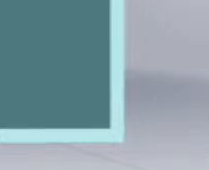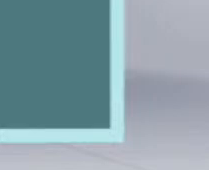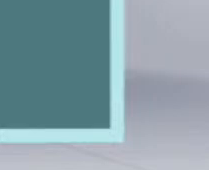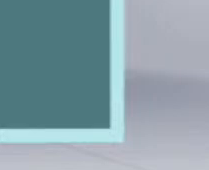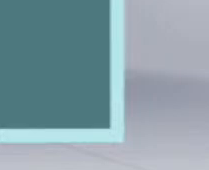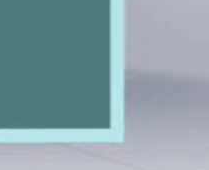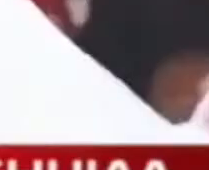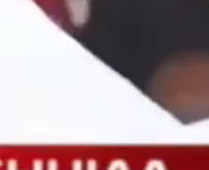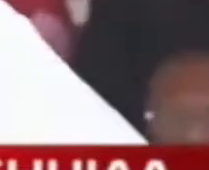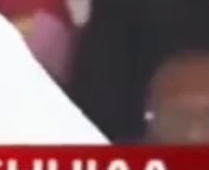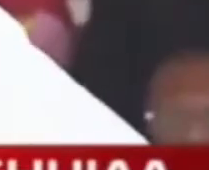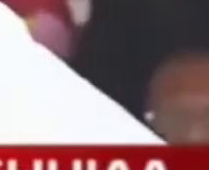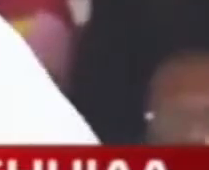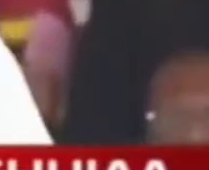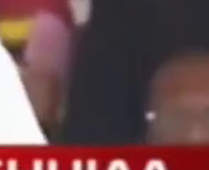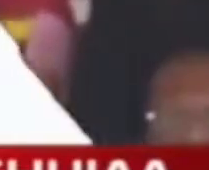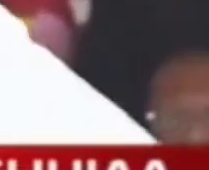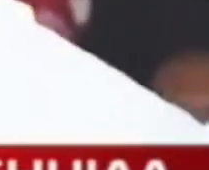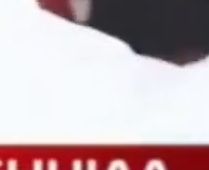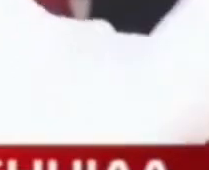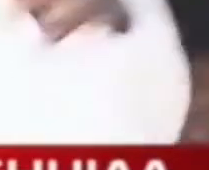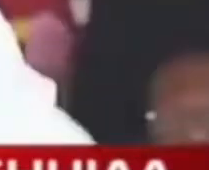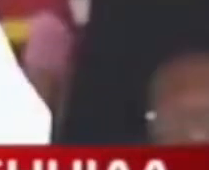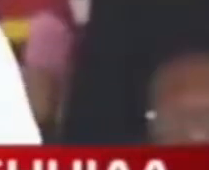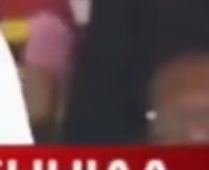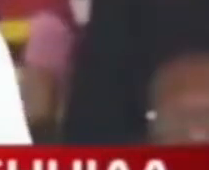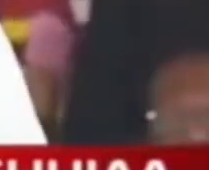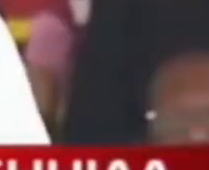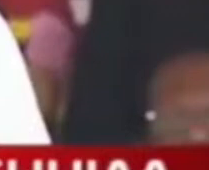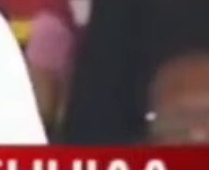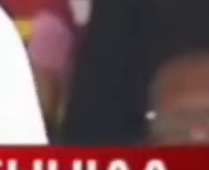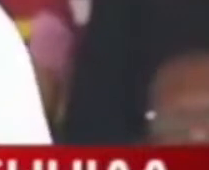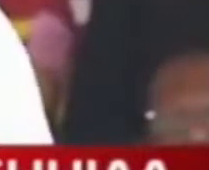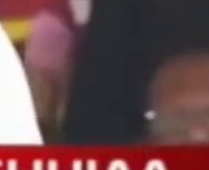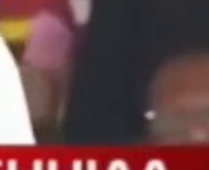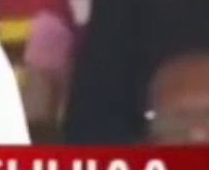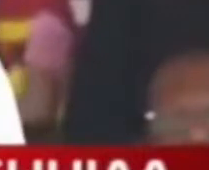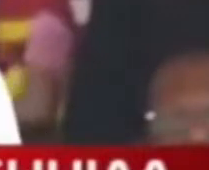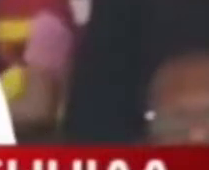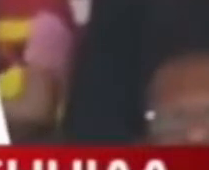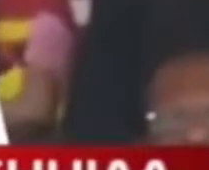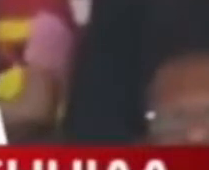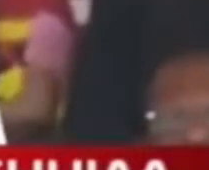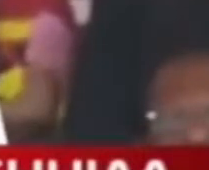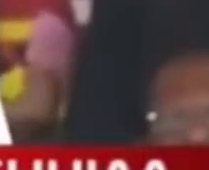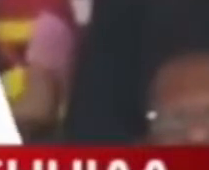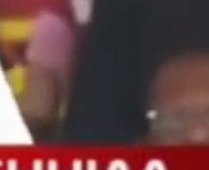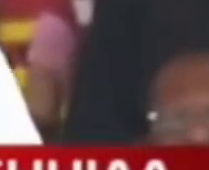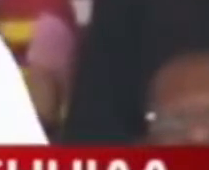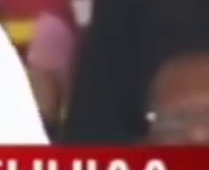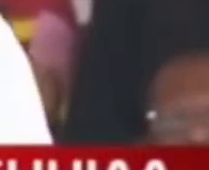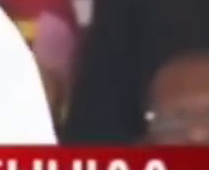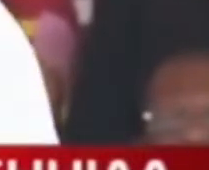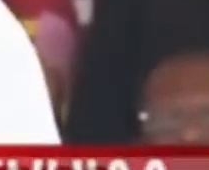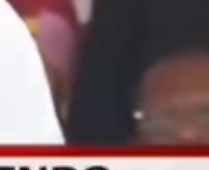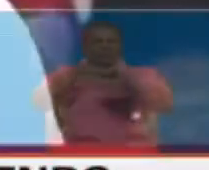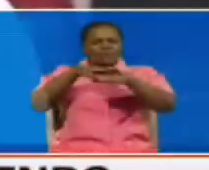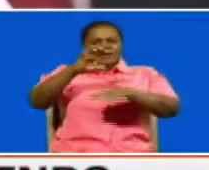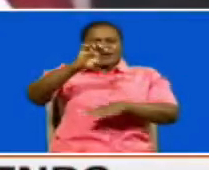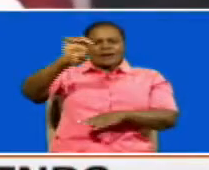duties in future. Tunaambiwa vile vile tutaunganisha sio Kenya peke yake. Tutafanya kazi kuunganisha Afrika